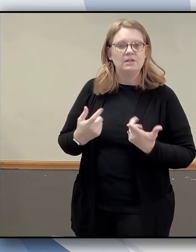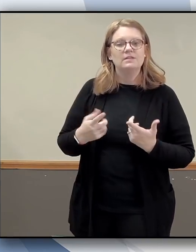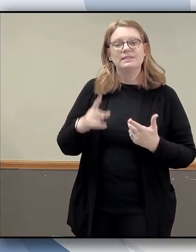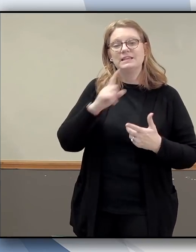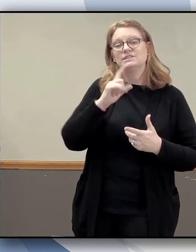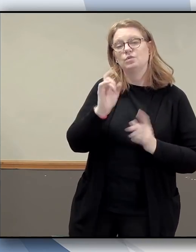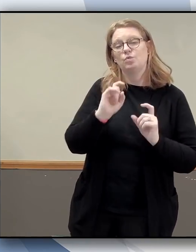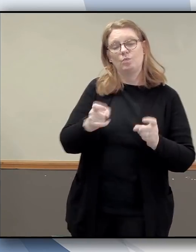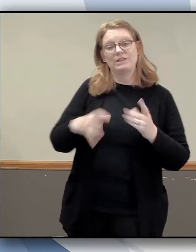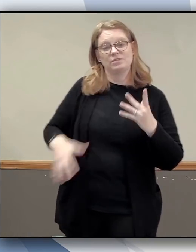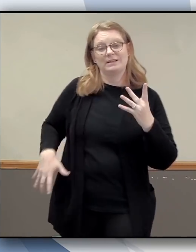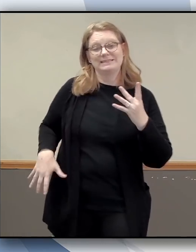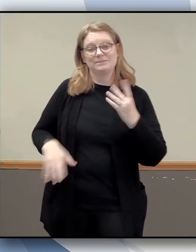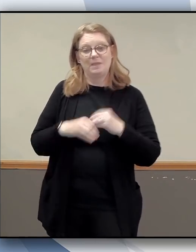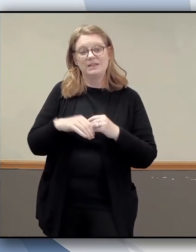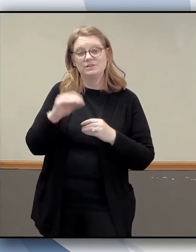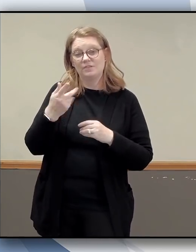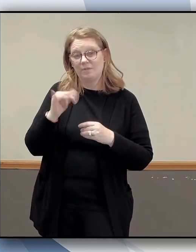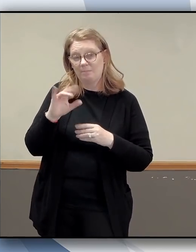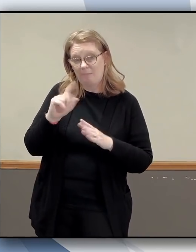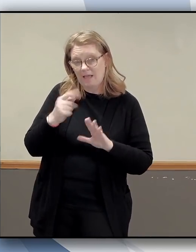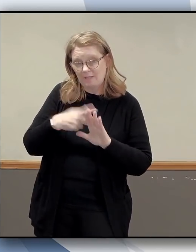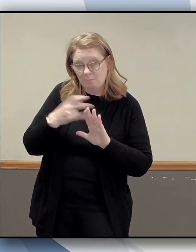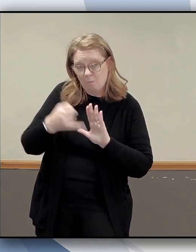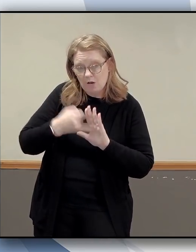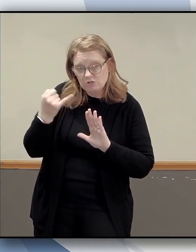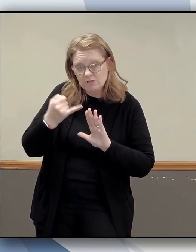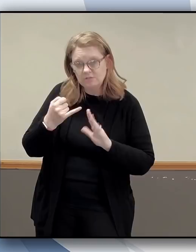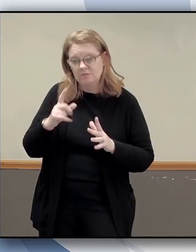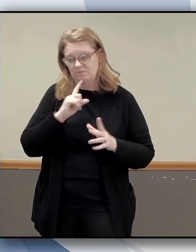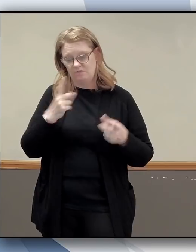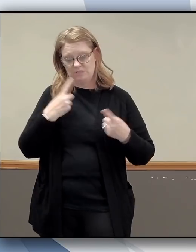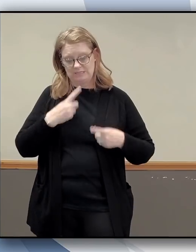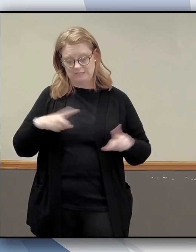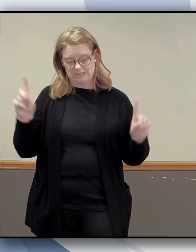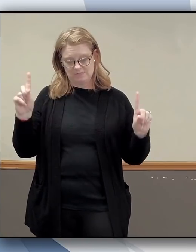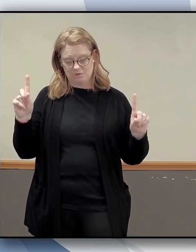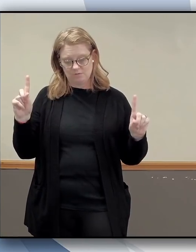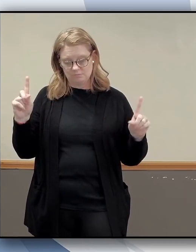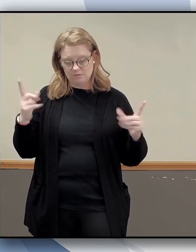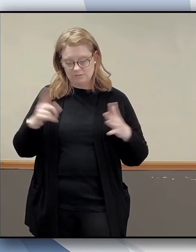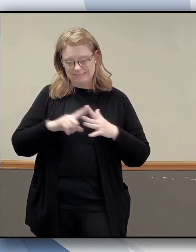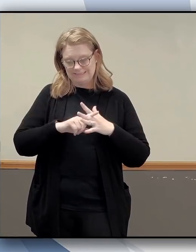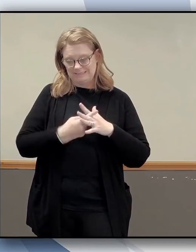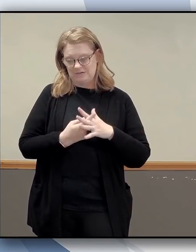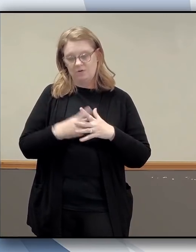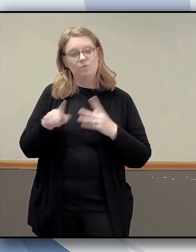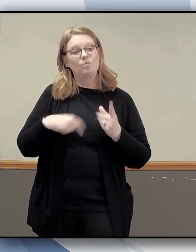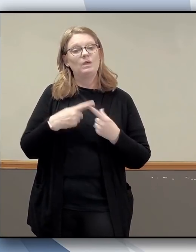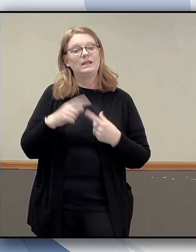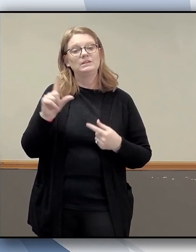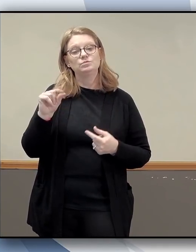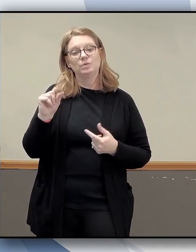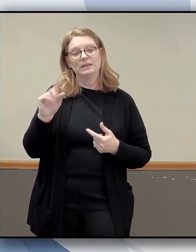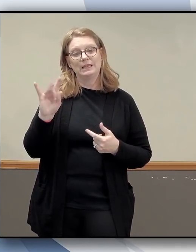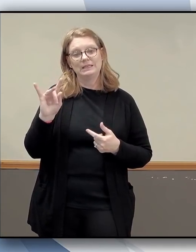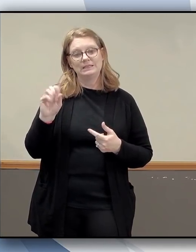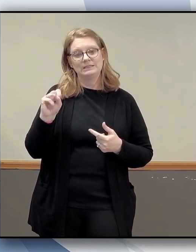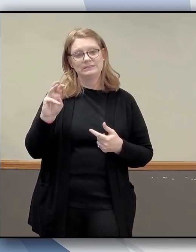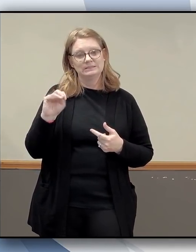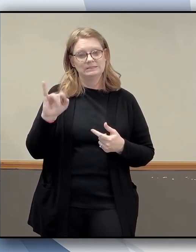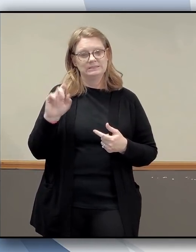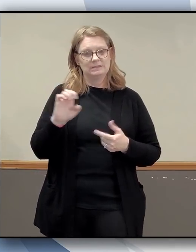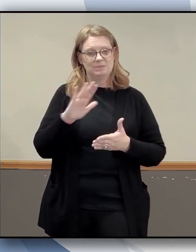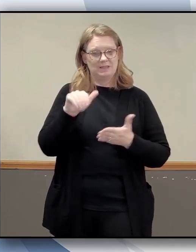expansion of a pilot project that was very successful, and it started in 2018 at Simley Middle School here